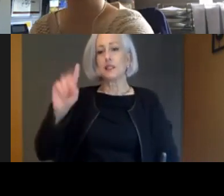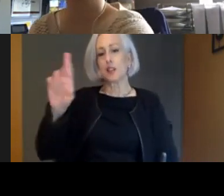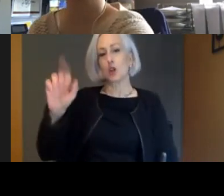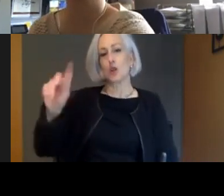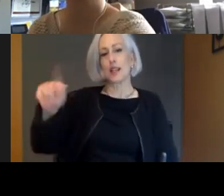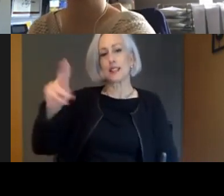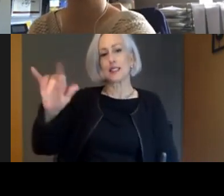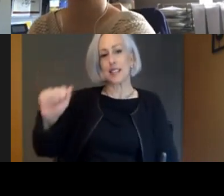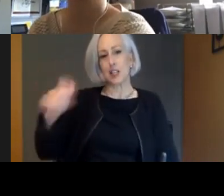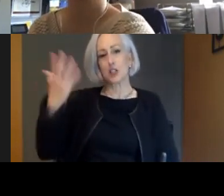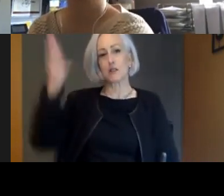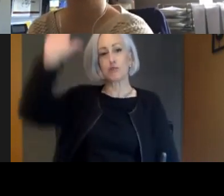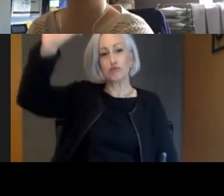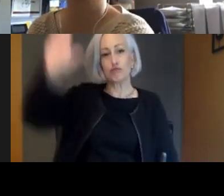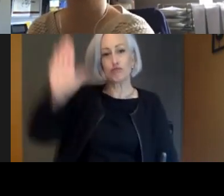might like to say something.